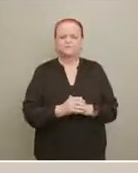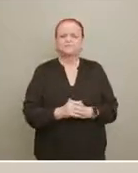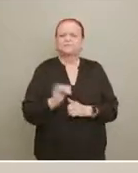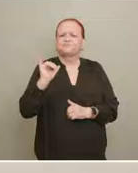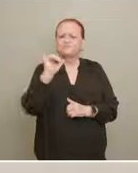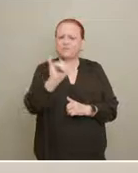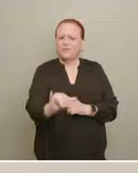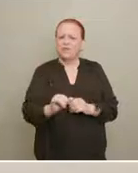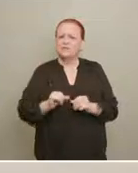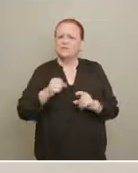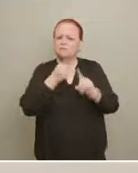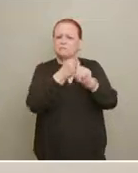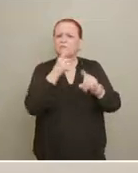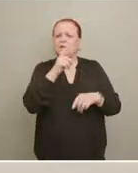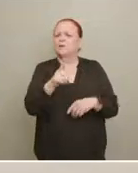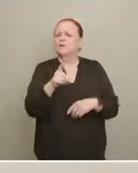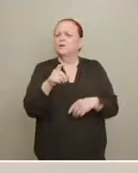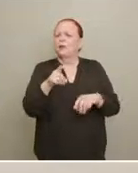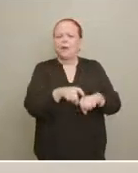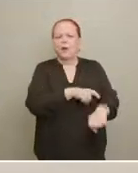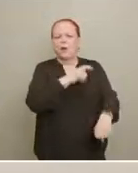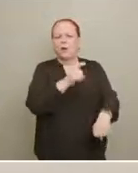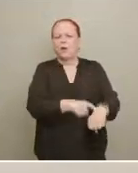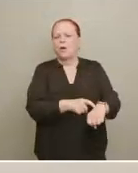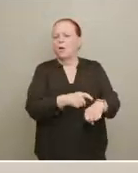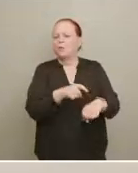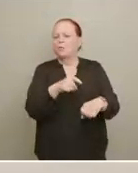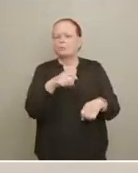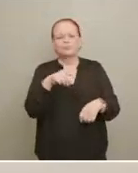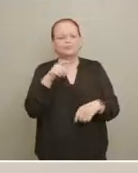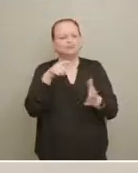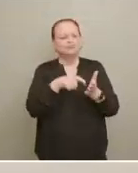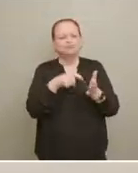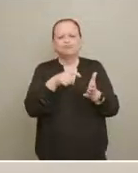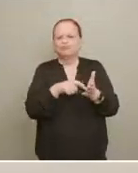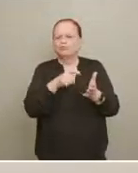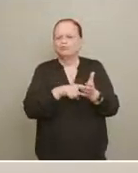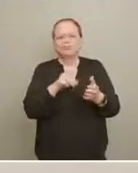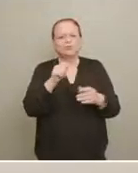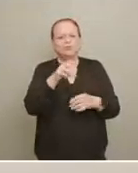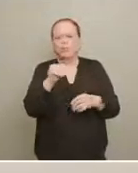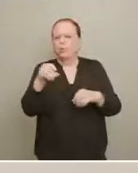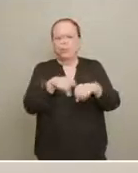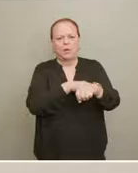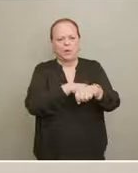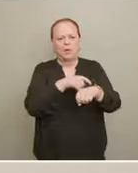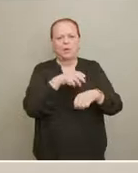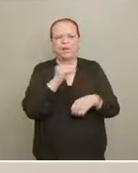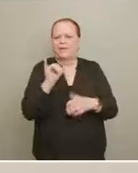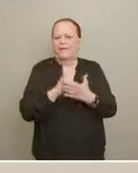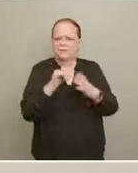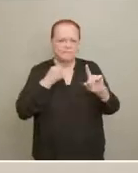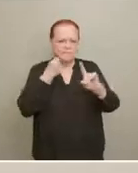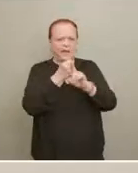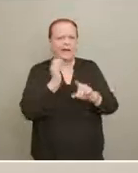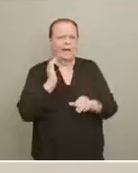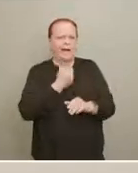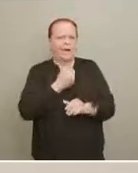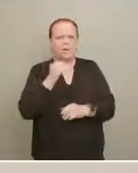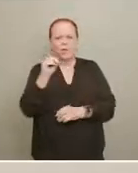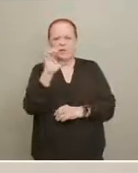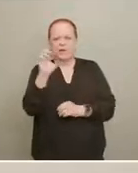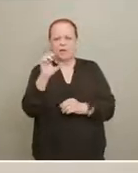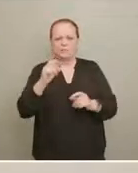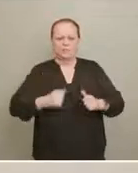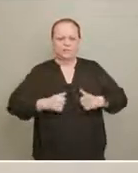long overdue and are impacting our overall quality of life of our community. Across the state and the